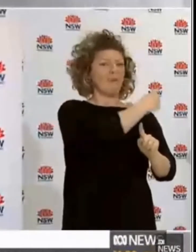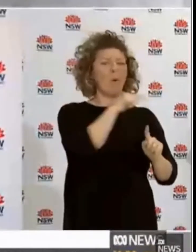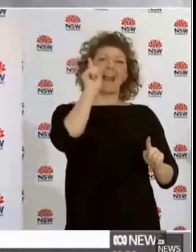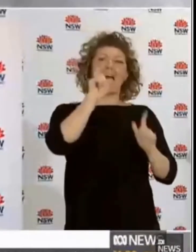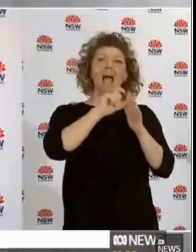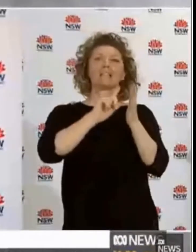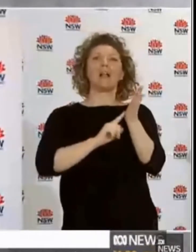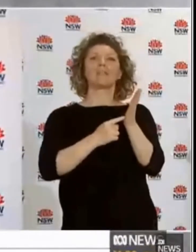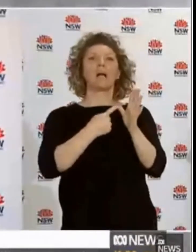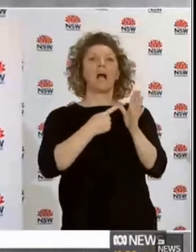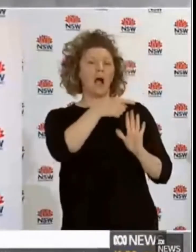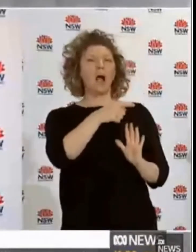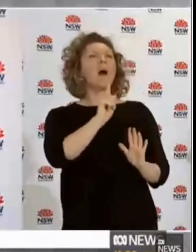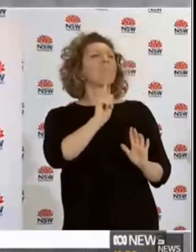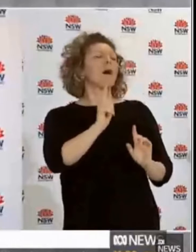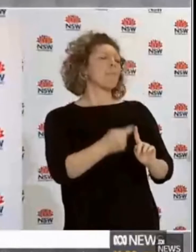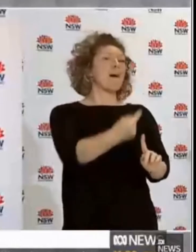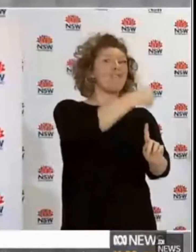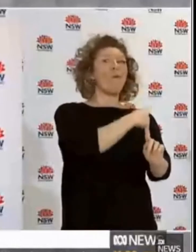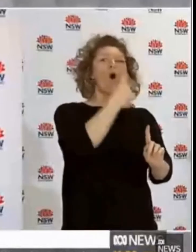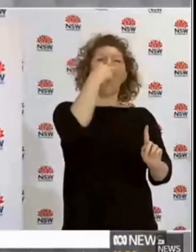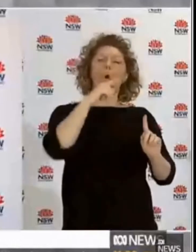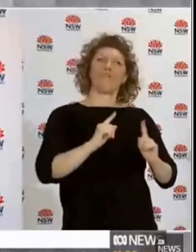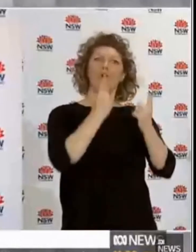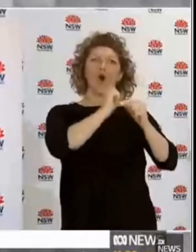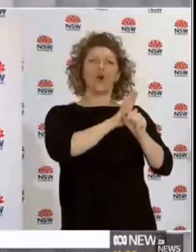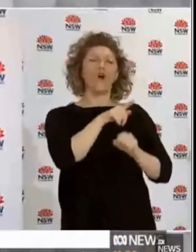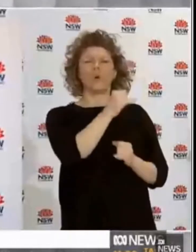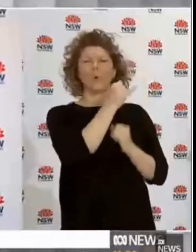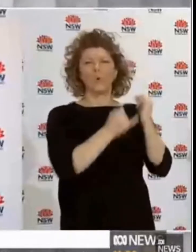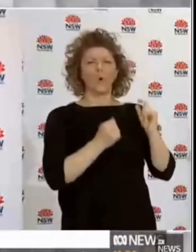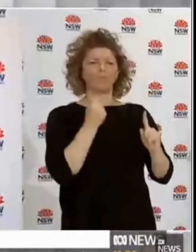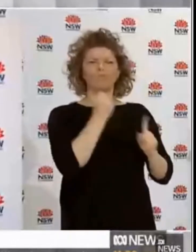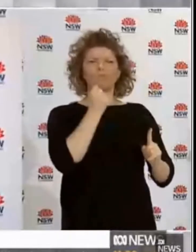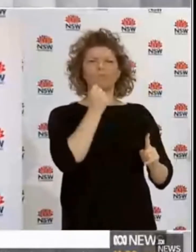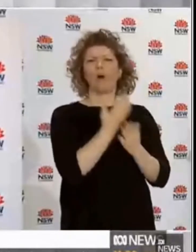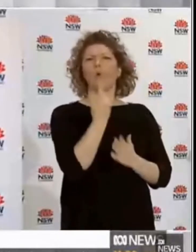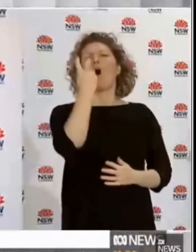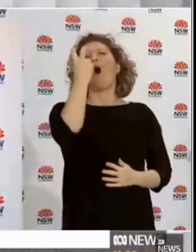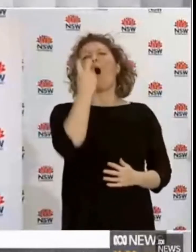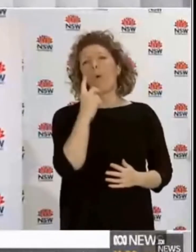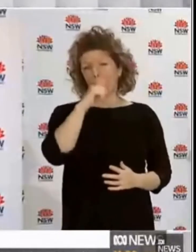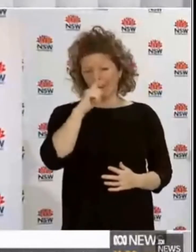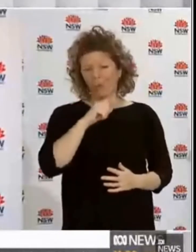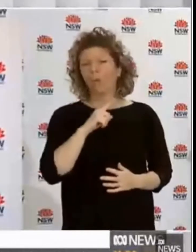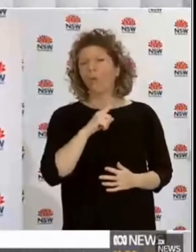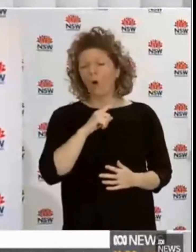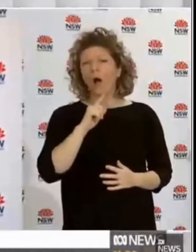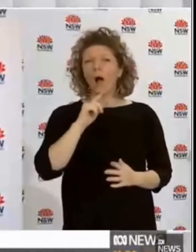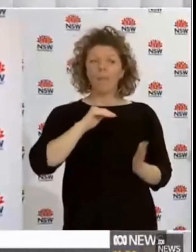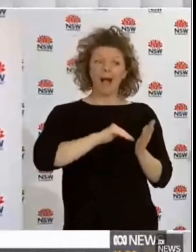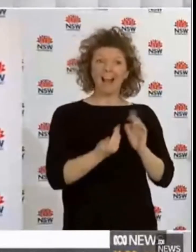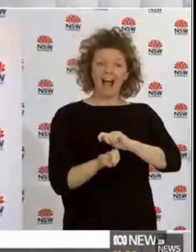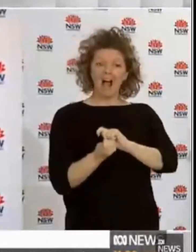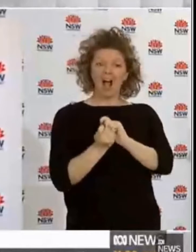was particularly focused on older people. Can I say the Delta variant is partial to